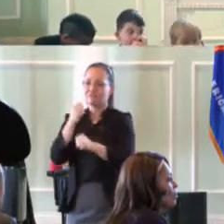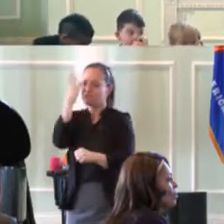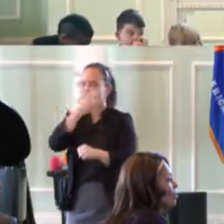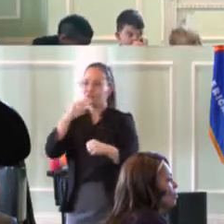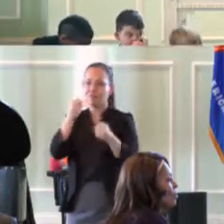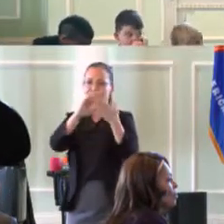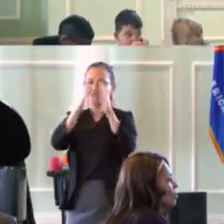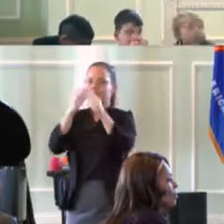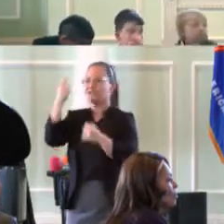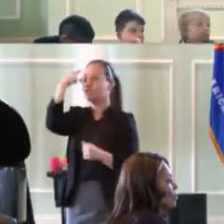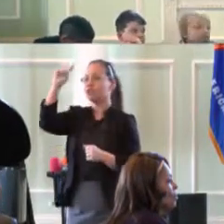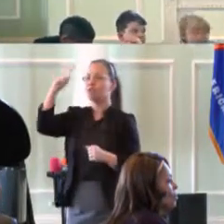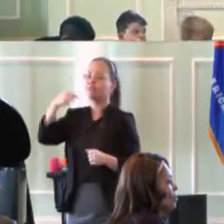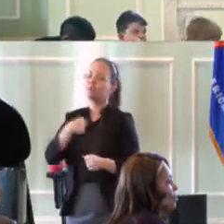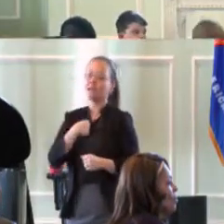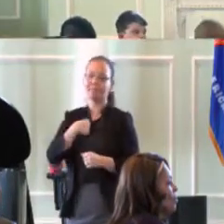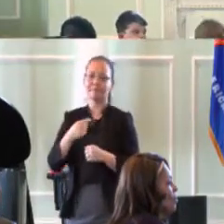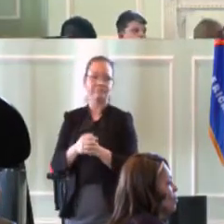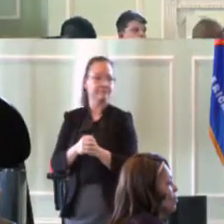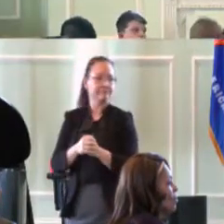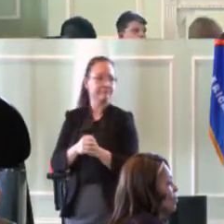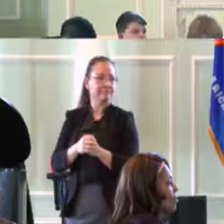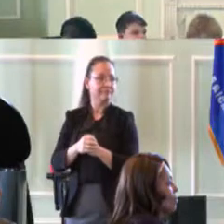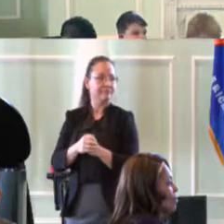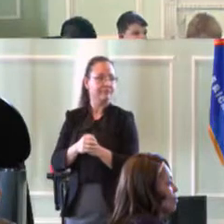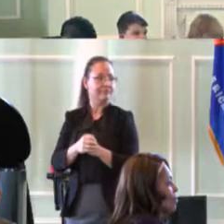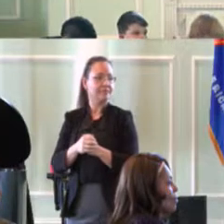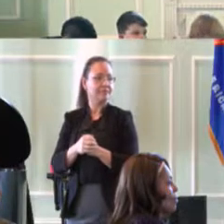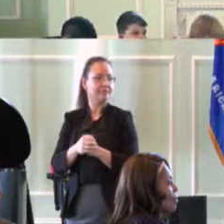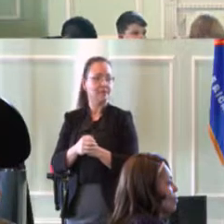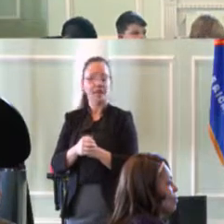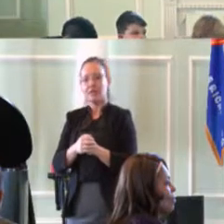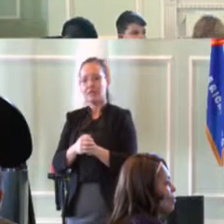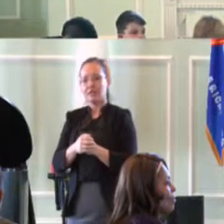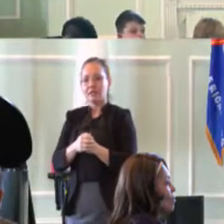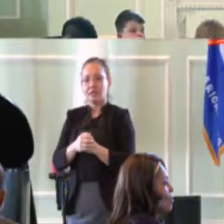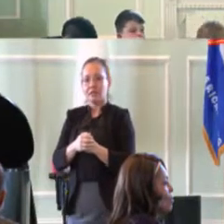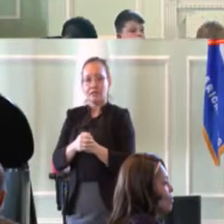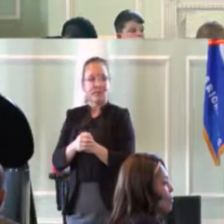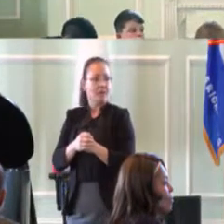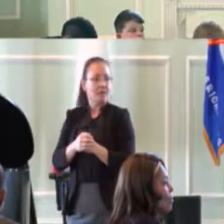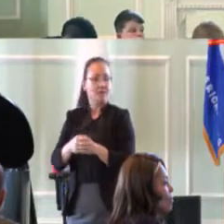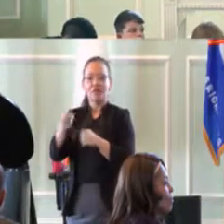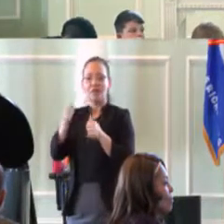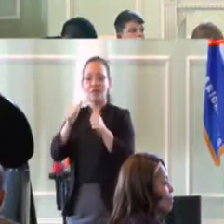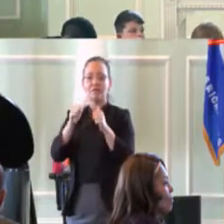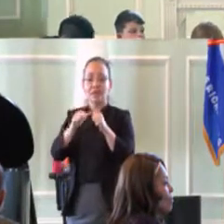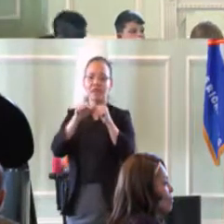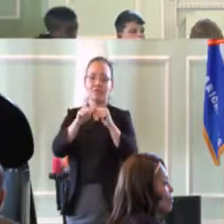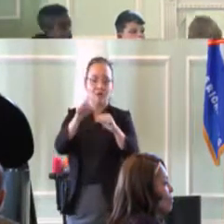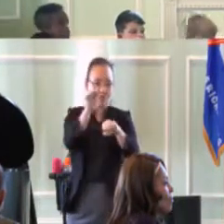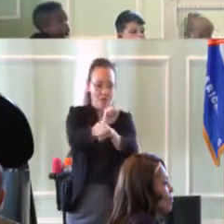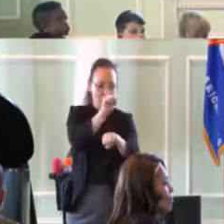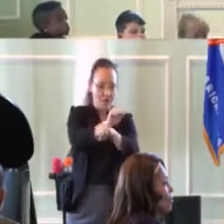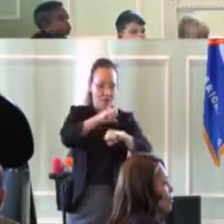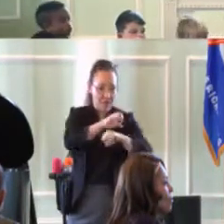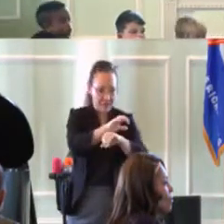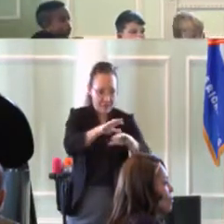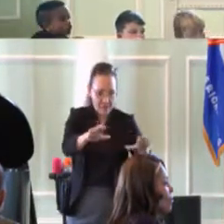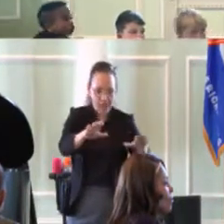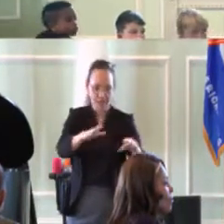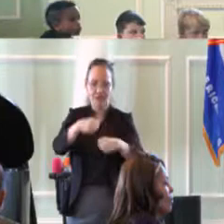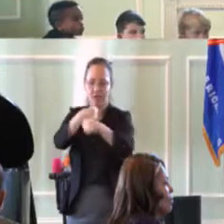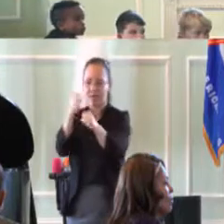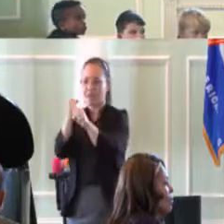just for me. So, just like he said, They worked in the fields. They